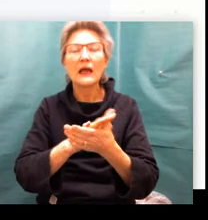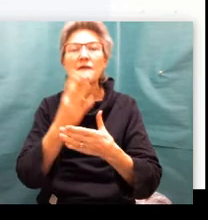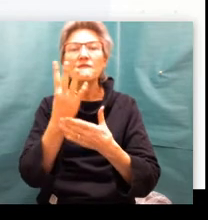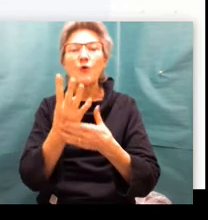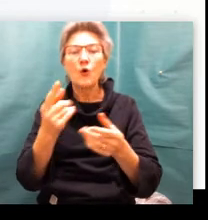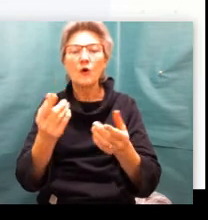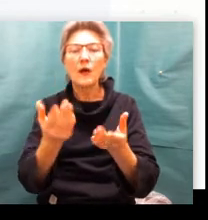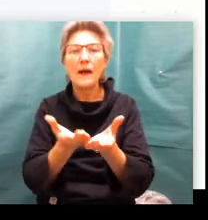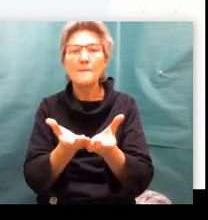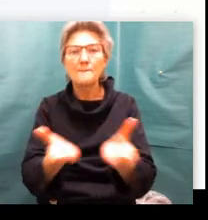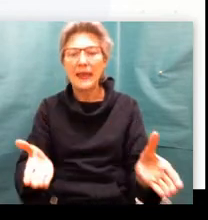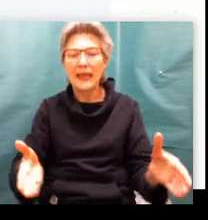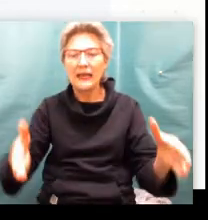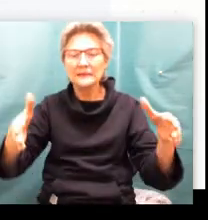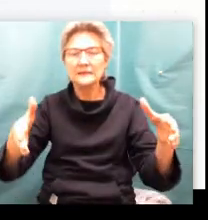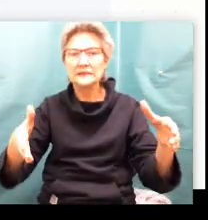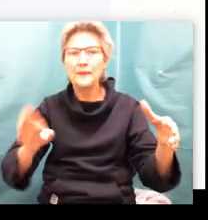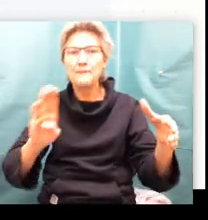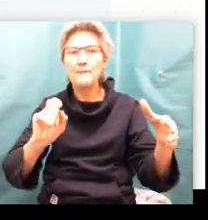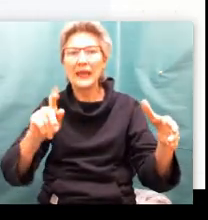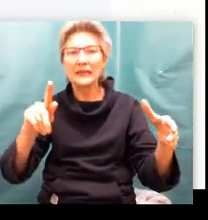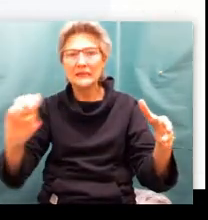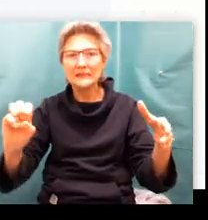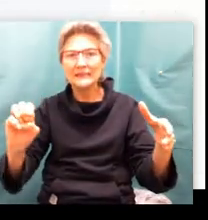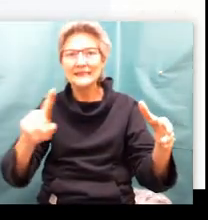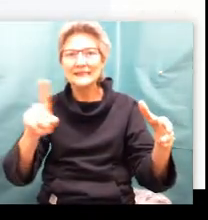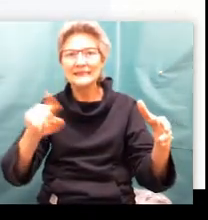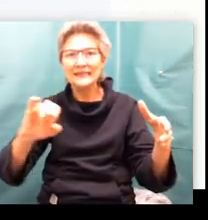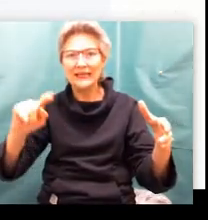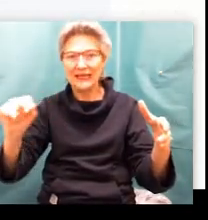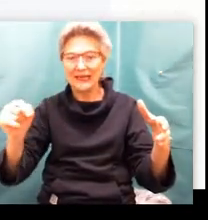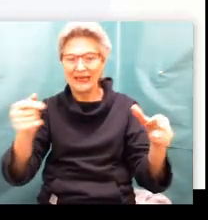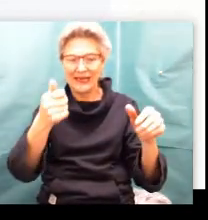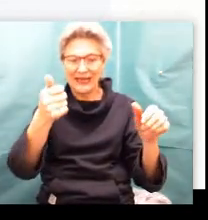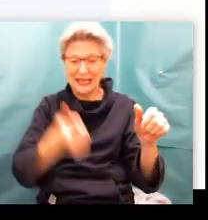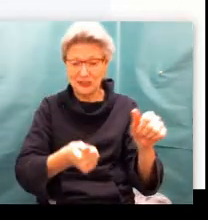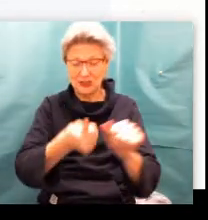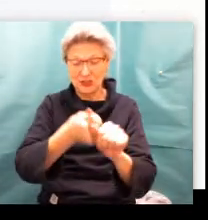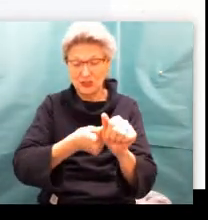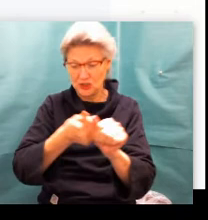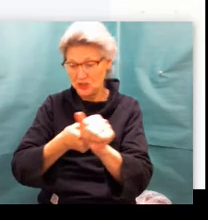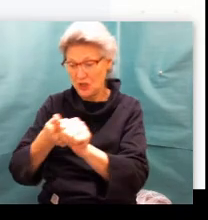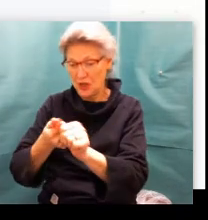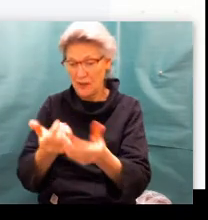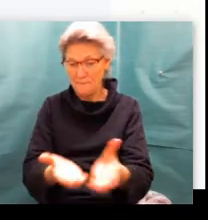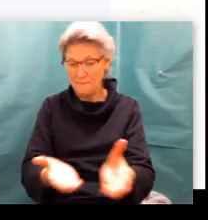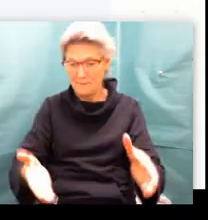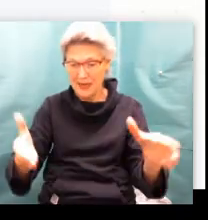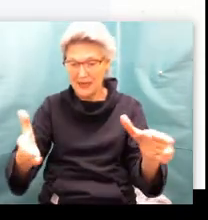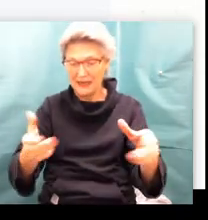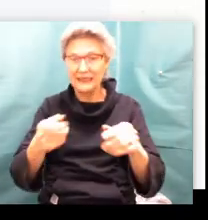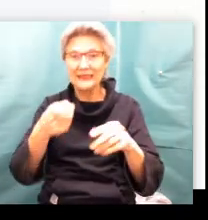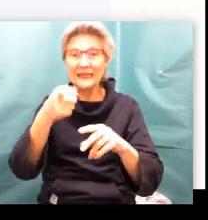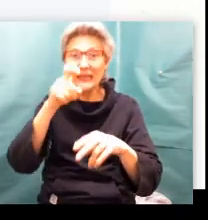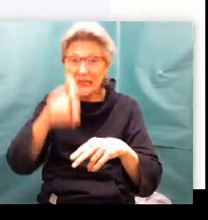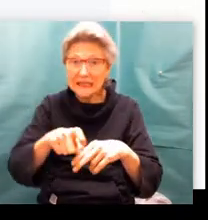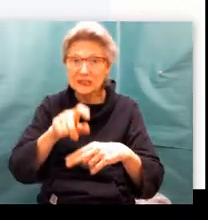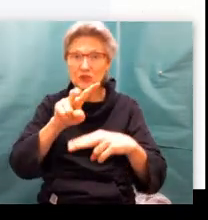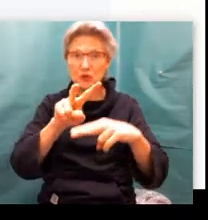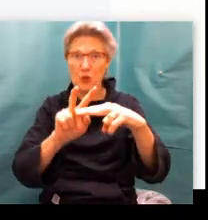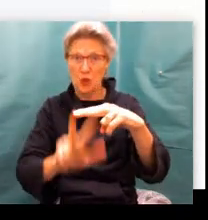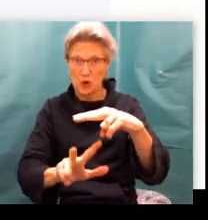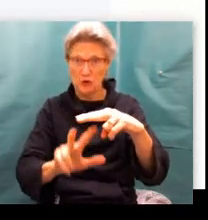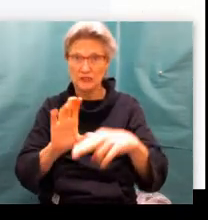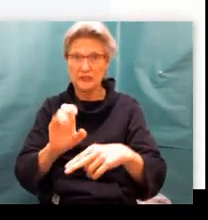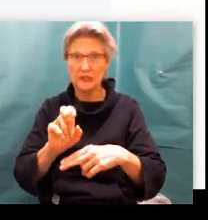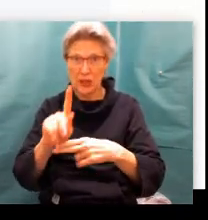ziti. Each pan needs 2/3 a cup of cheese. But my question isn't asking me how much cheese I need. There's